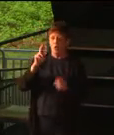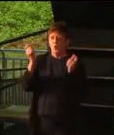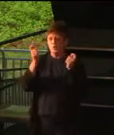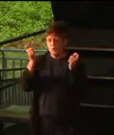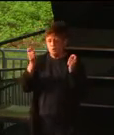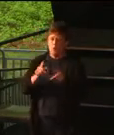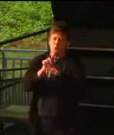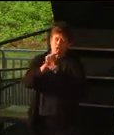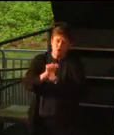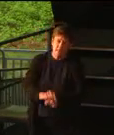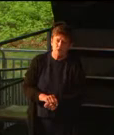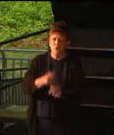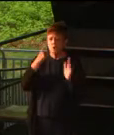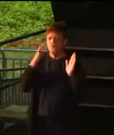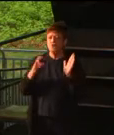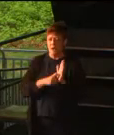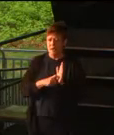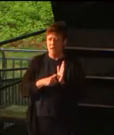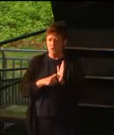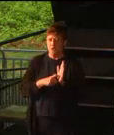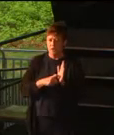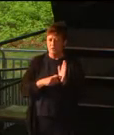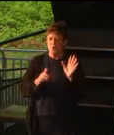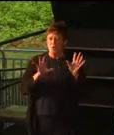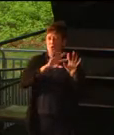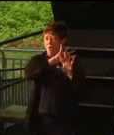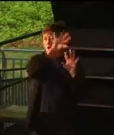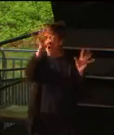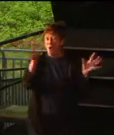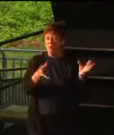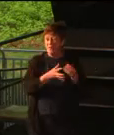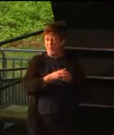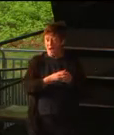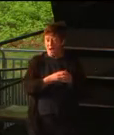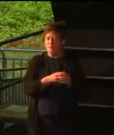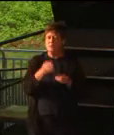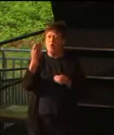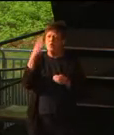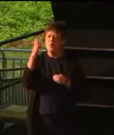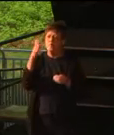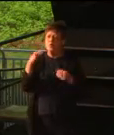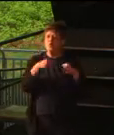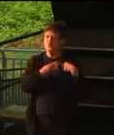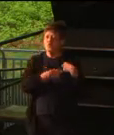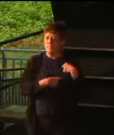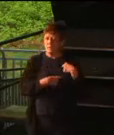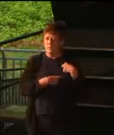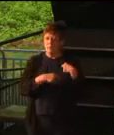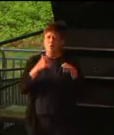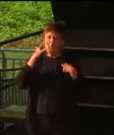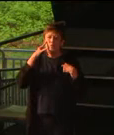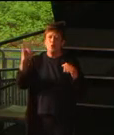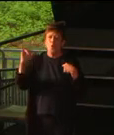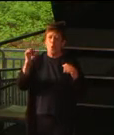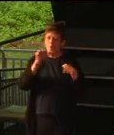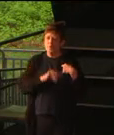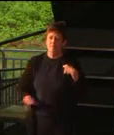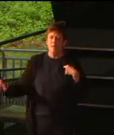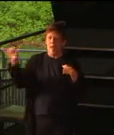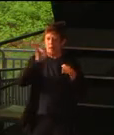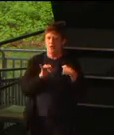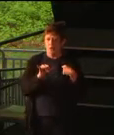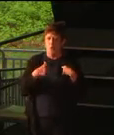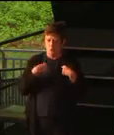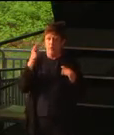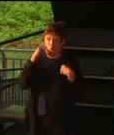recognition. That stuff is simply a blue ribbon. It's a gold sticker. It's one that we've all fought